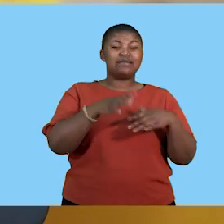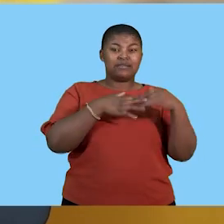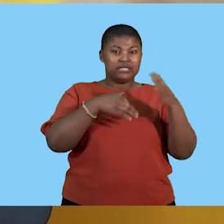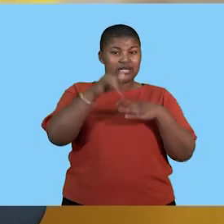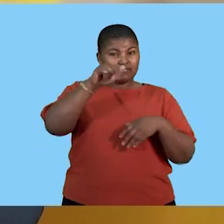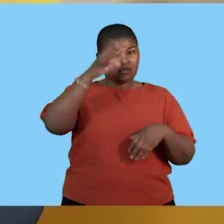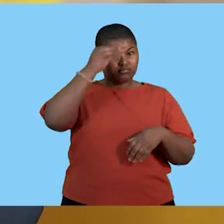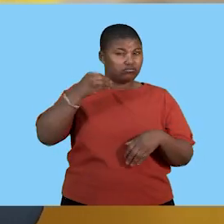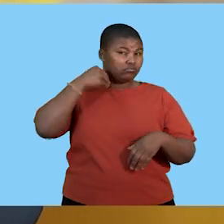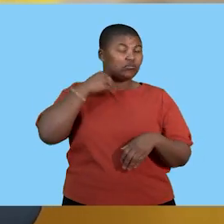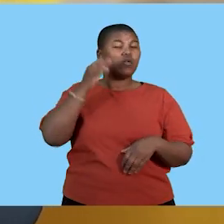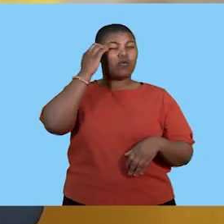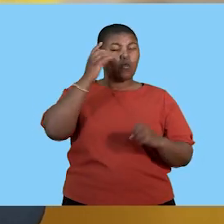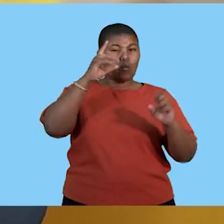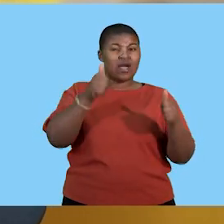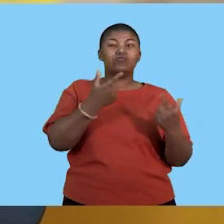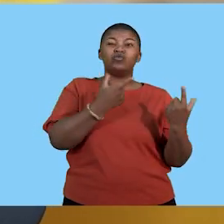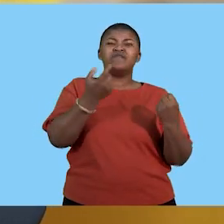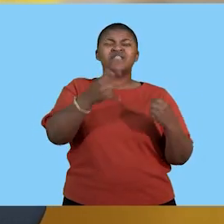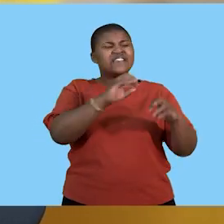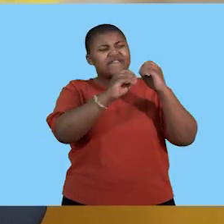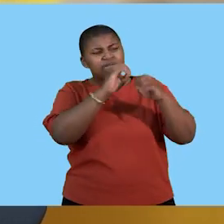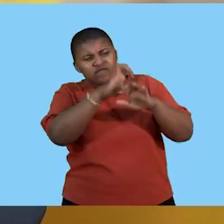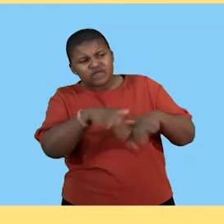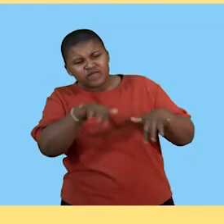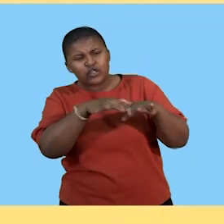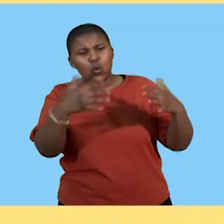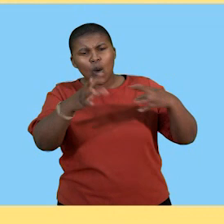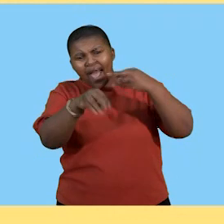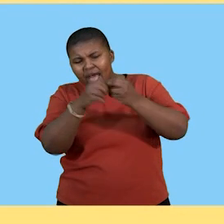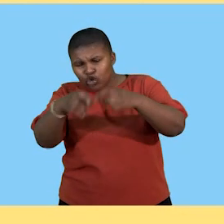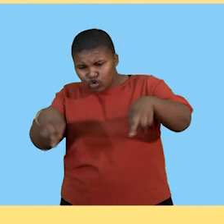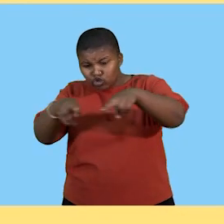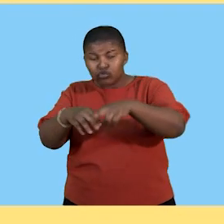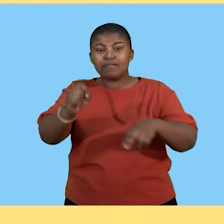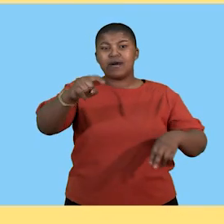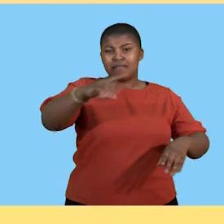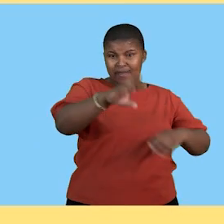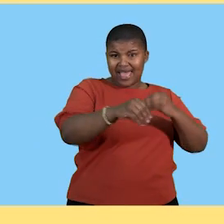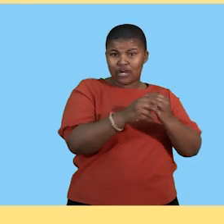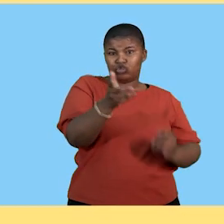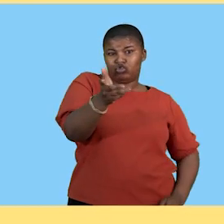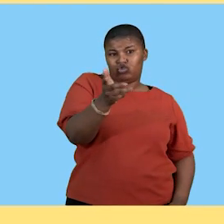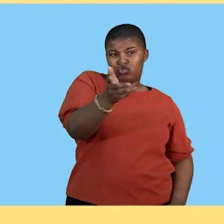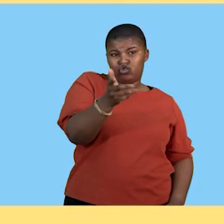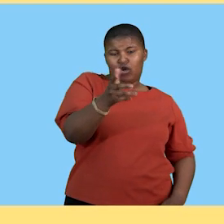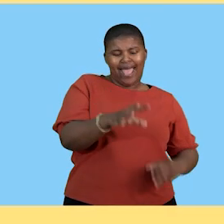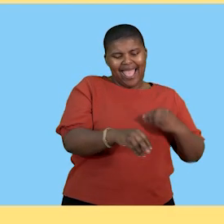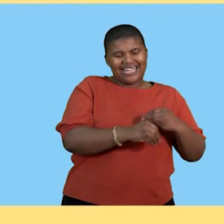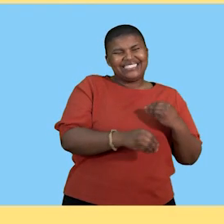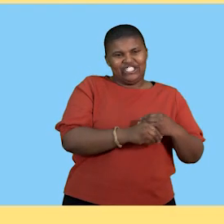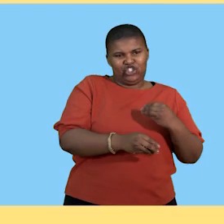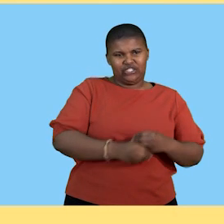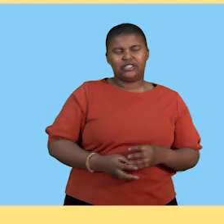buildings. Very important to note that when we have done extensions, that amount will be recorded as